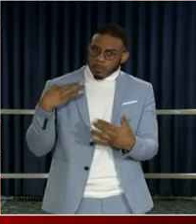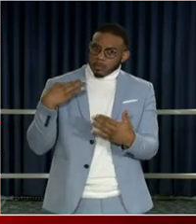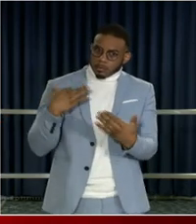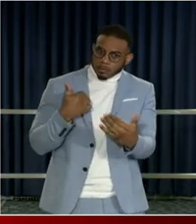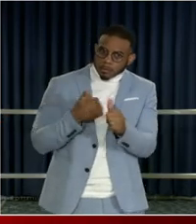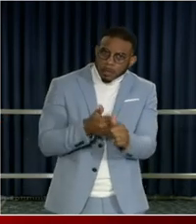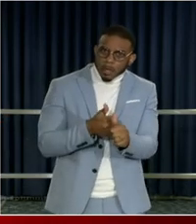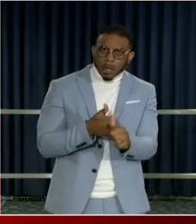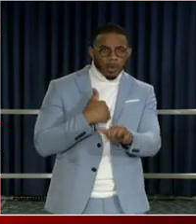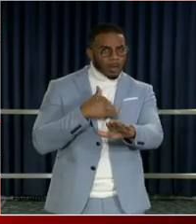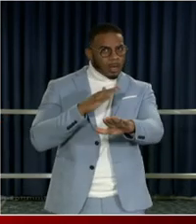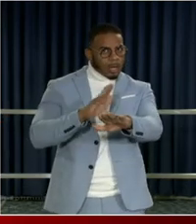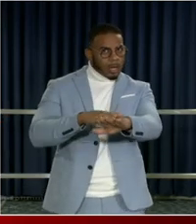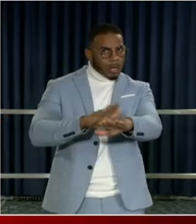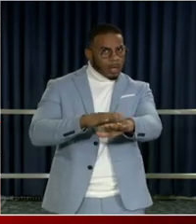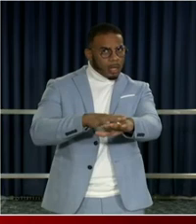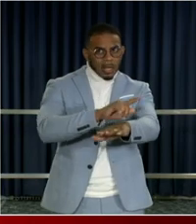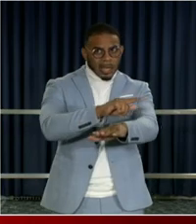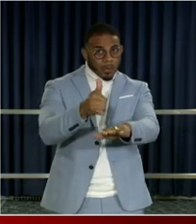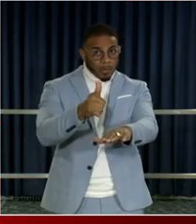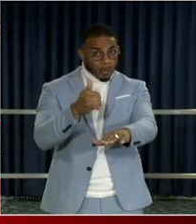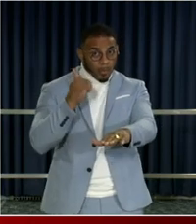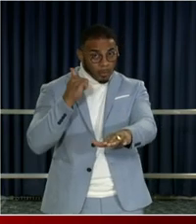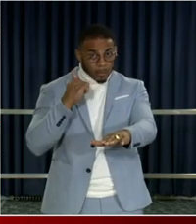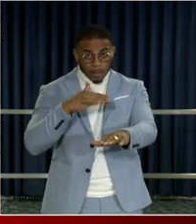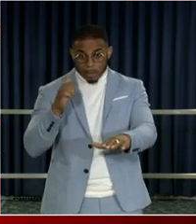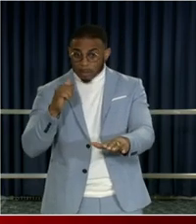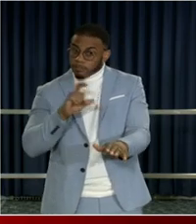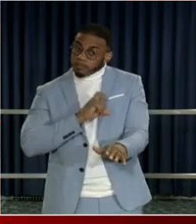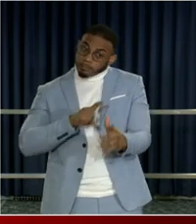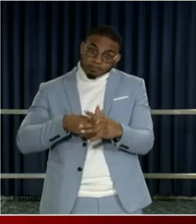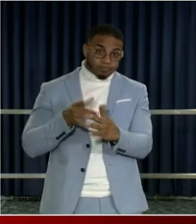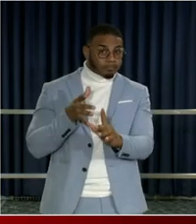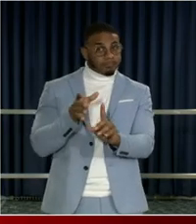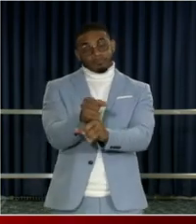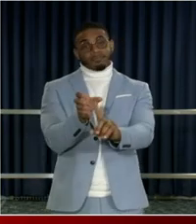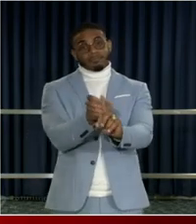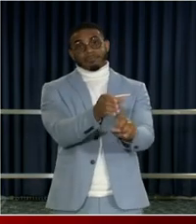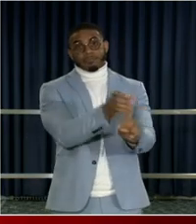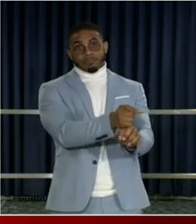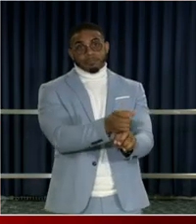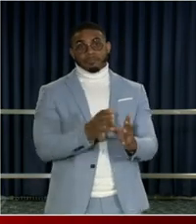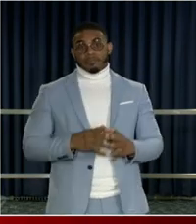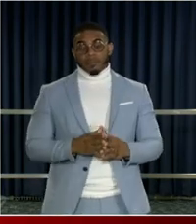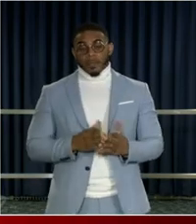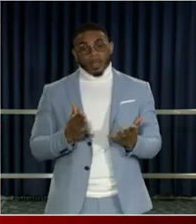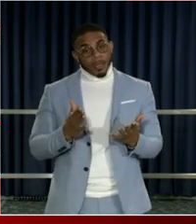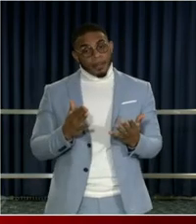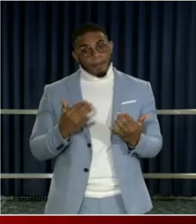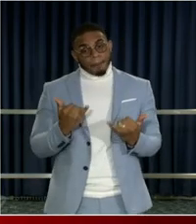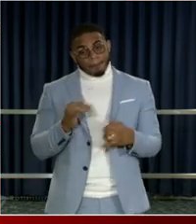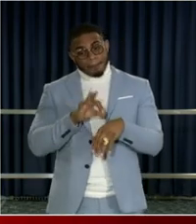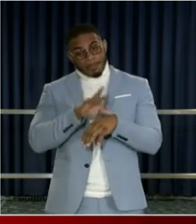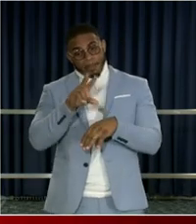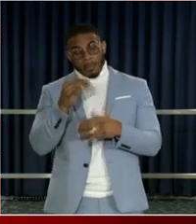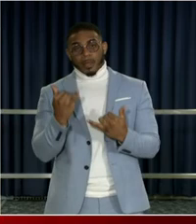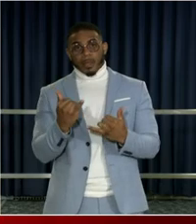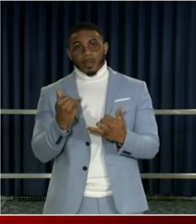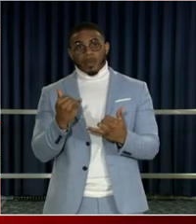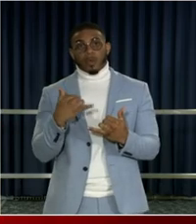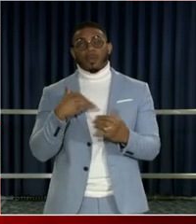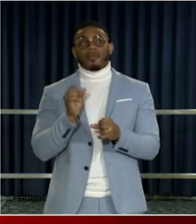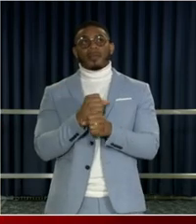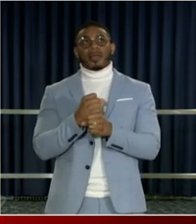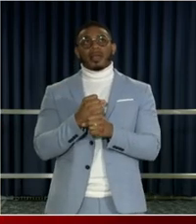verbalized warnings of the curfew, and anyone refused to leave, officers began to initiate arrests. As of 9:30 today, we